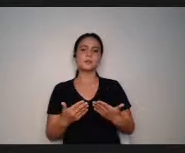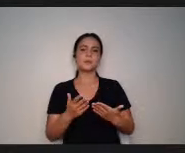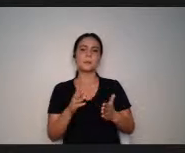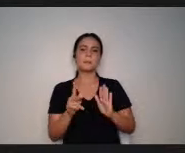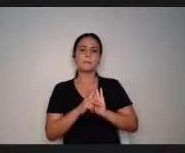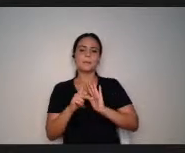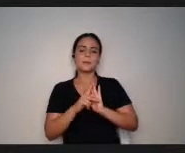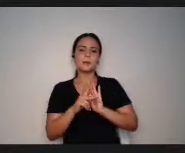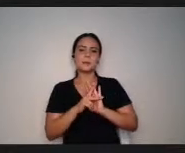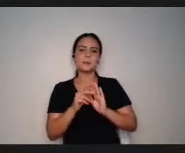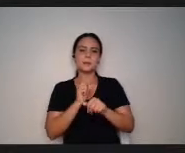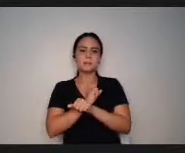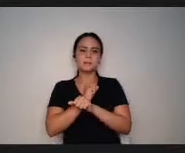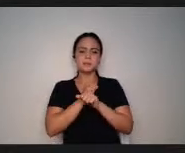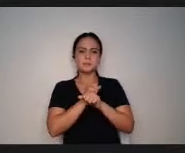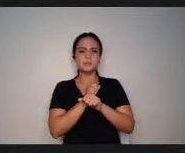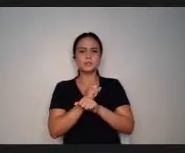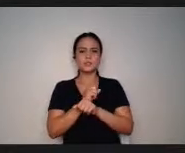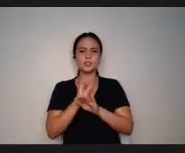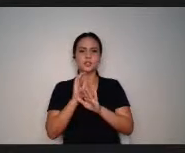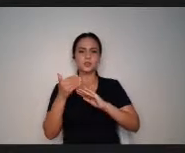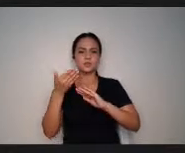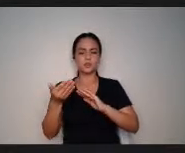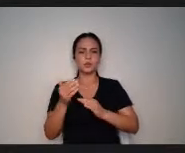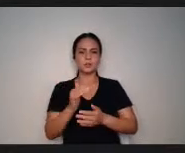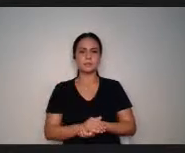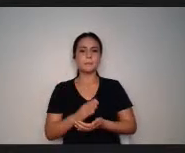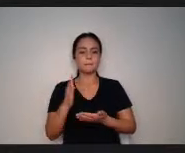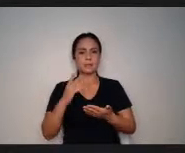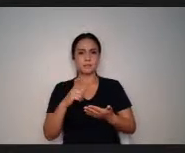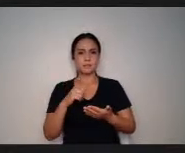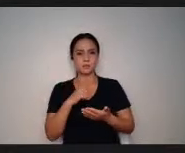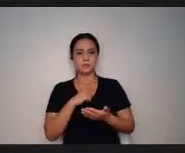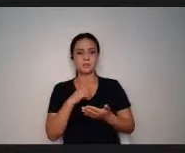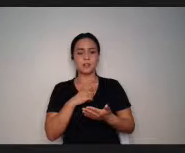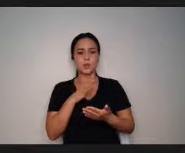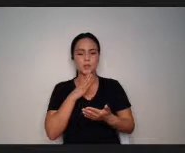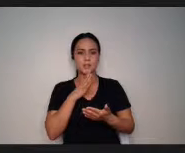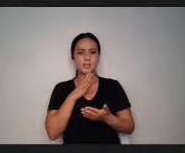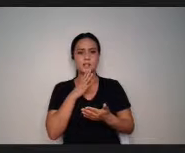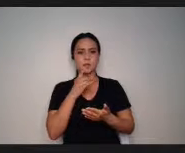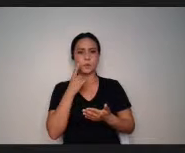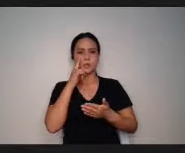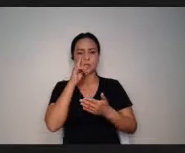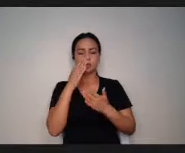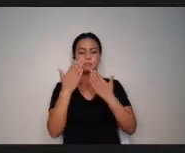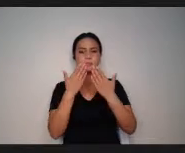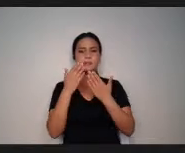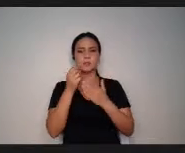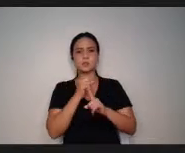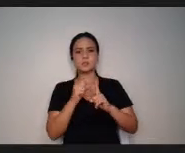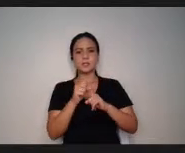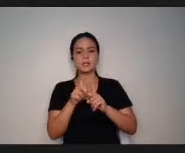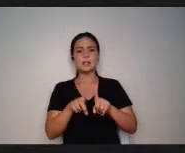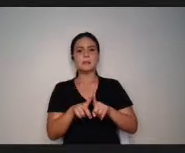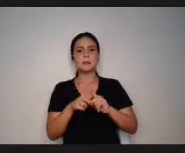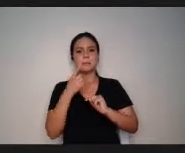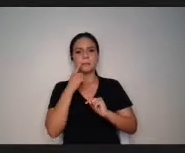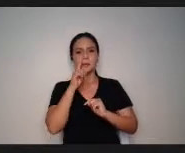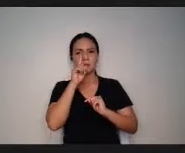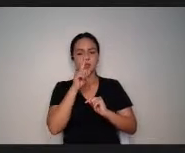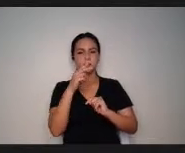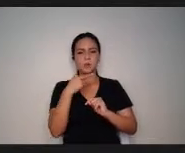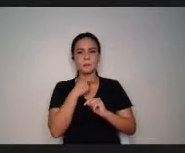recognize psychosocial risks as occupational hazards, institute programs to manage them in all occupational environments in order to reduce the